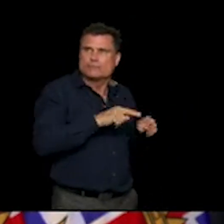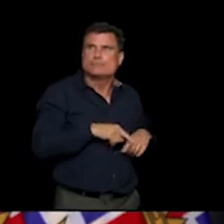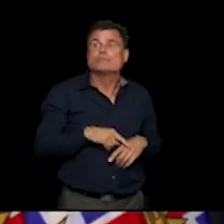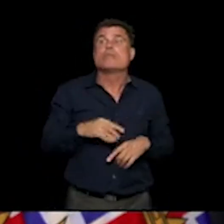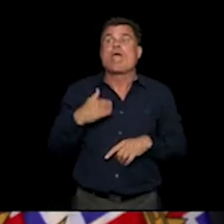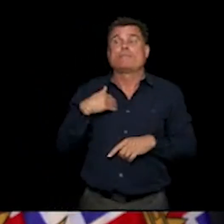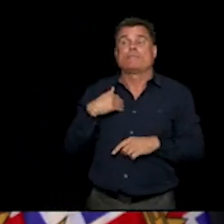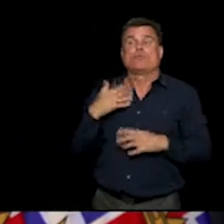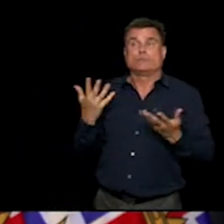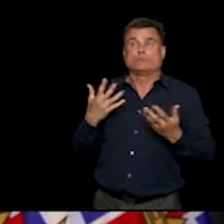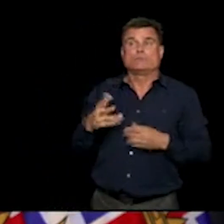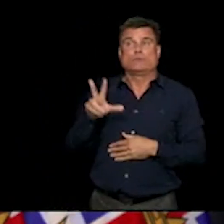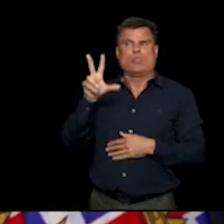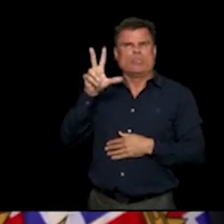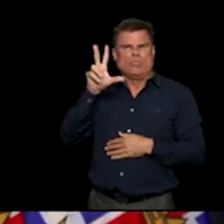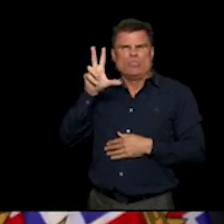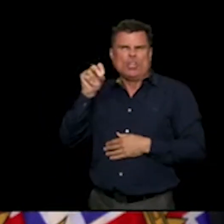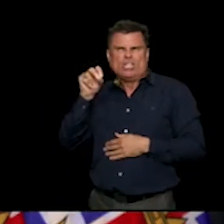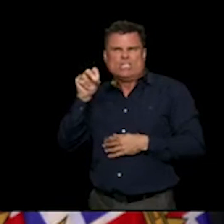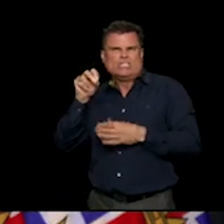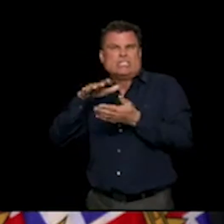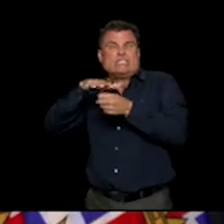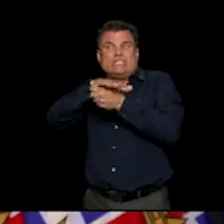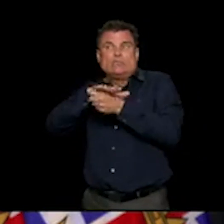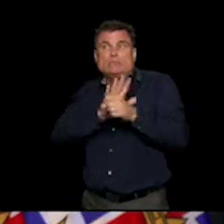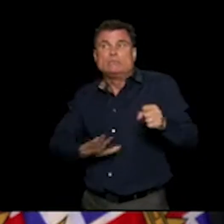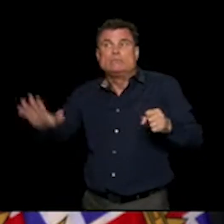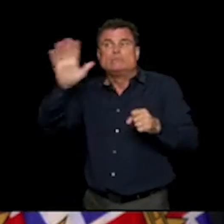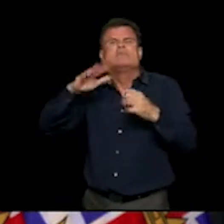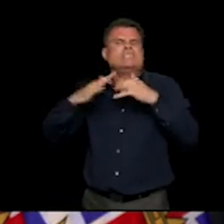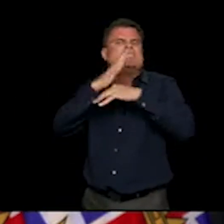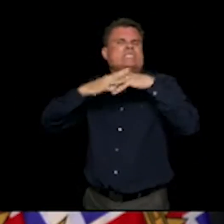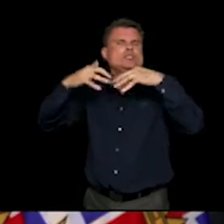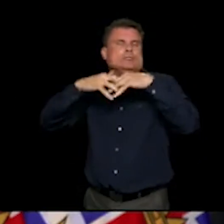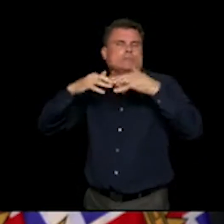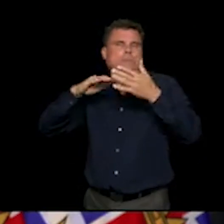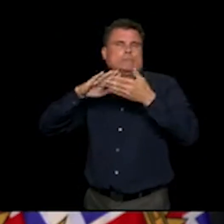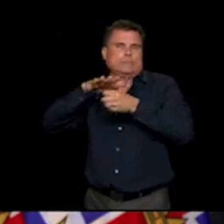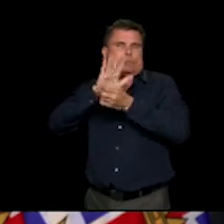30 districts right now working with First Nations communities and the broader community